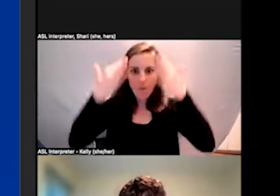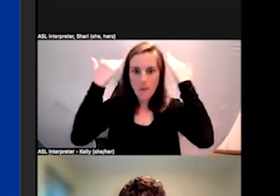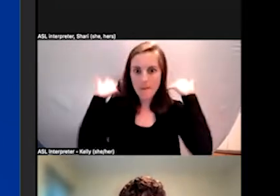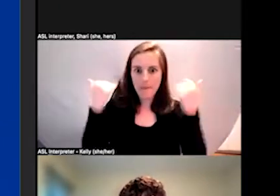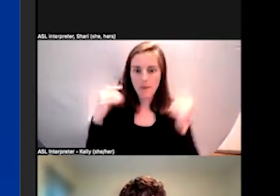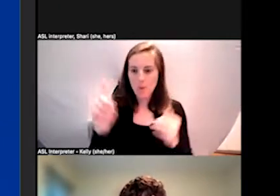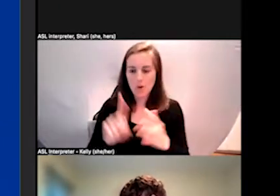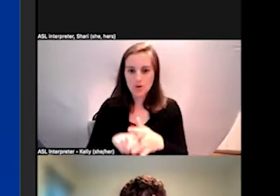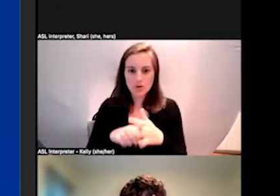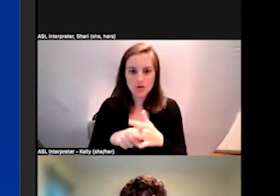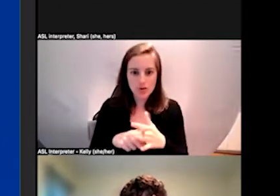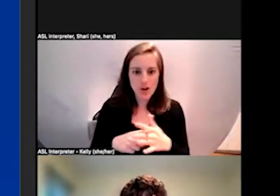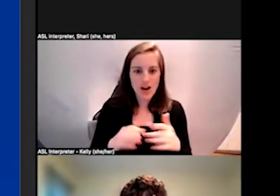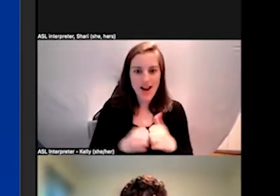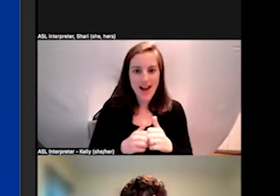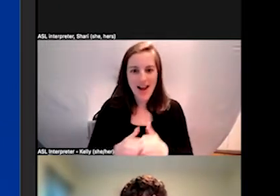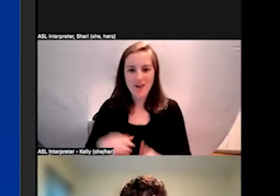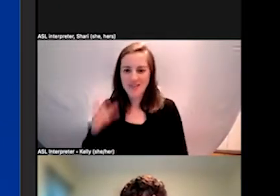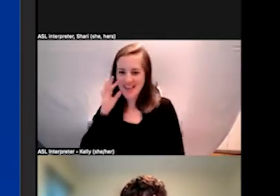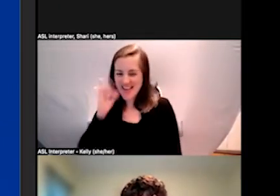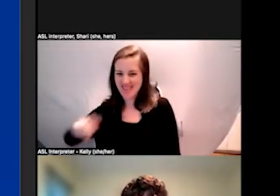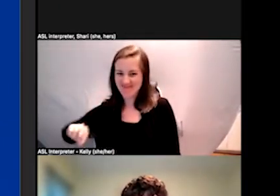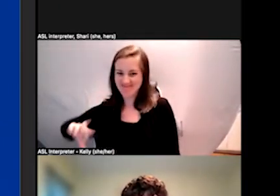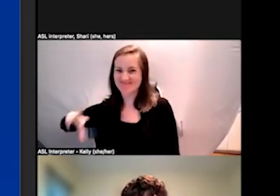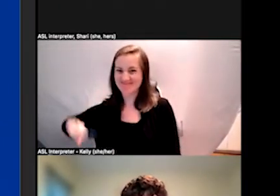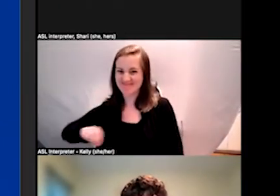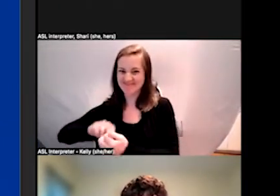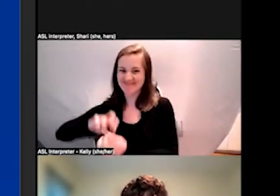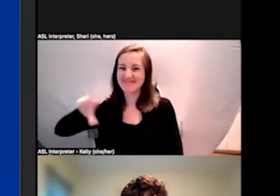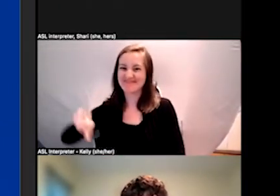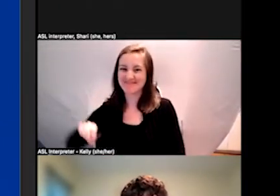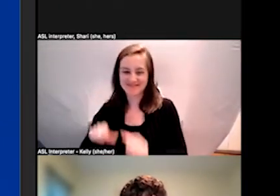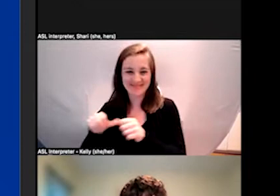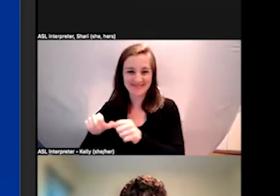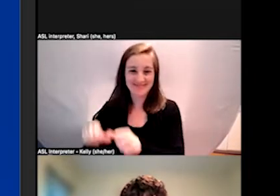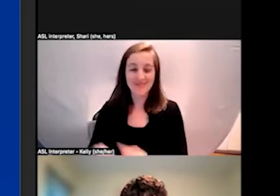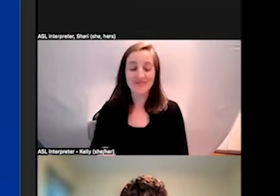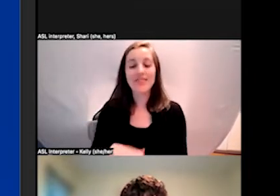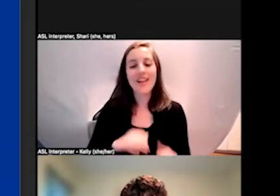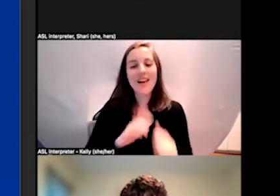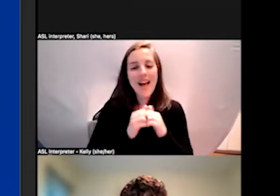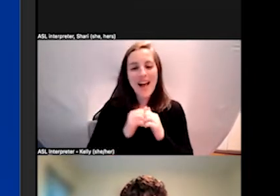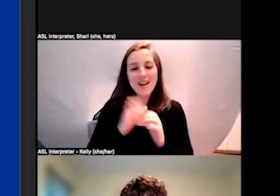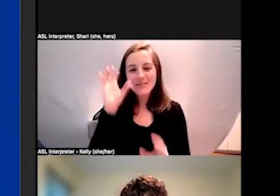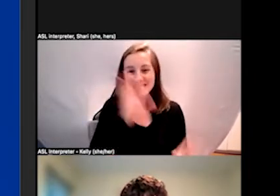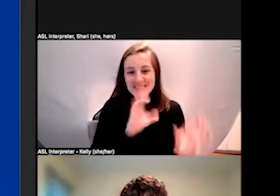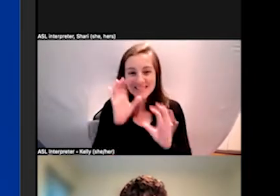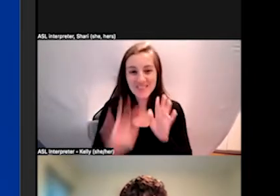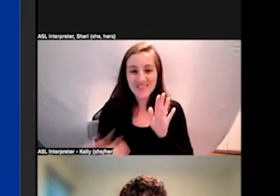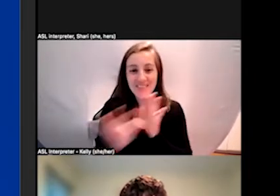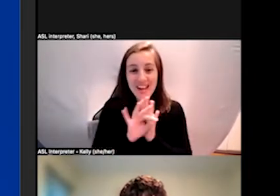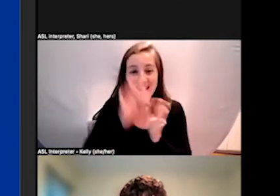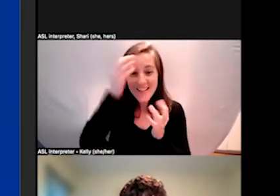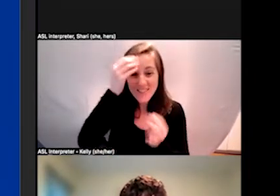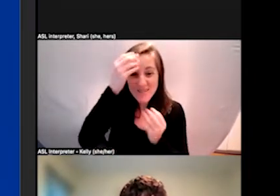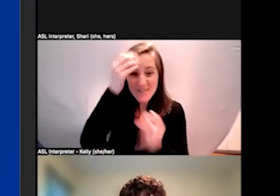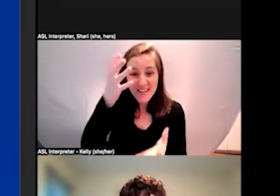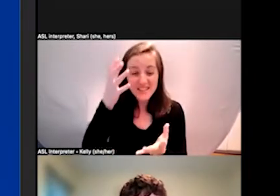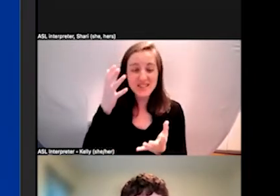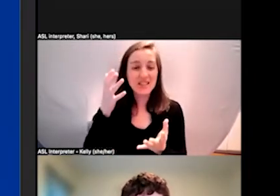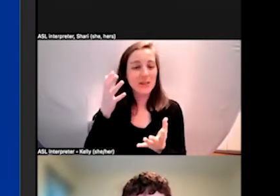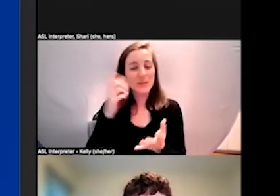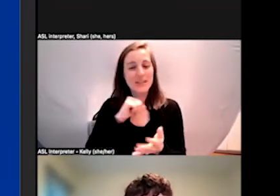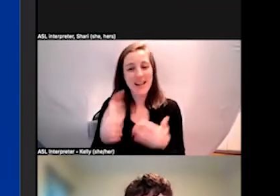Google isn't always that easy. And so I wanted to kind of overview a starting place for folks as